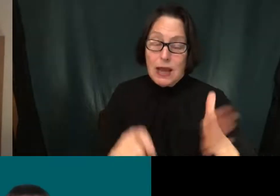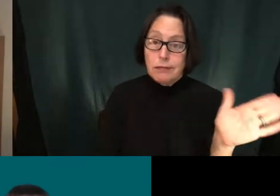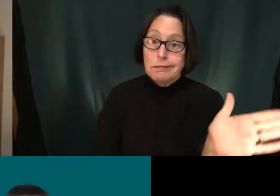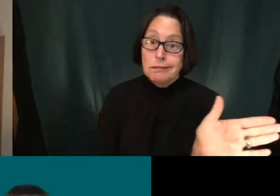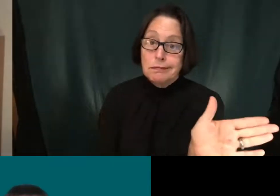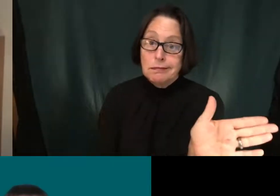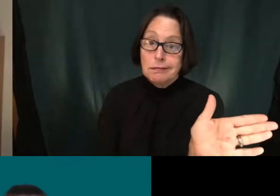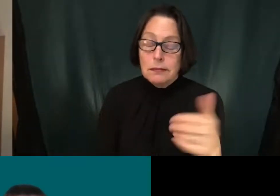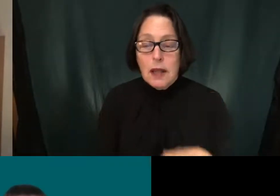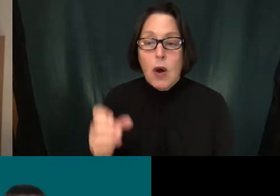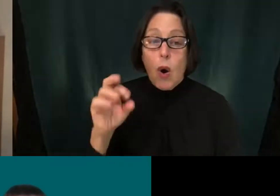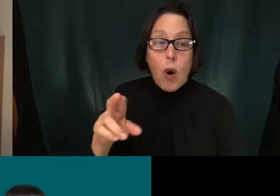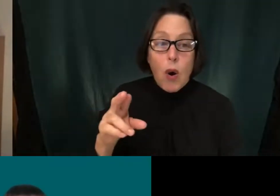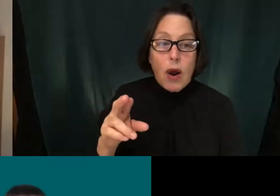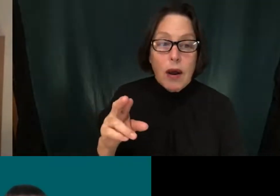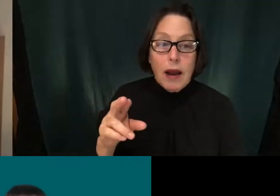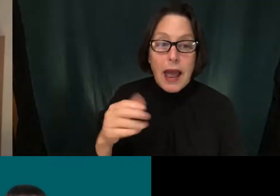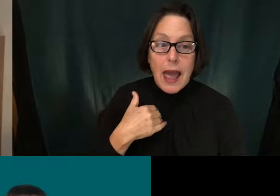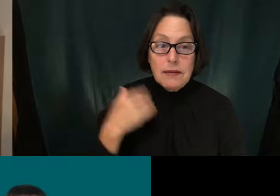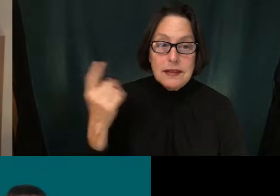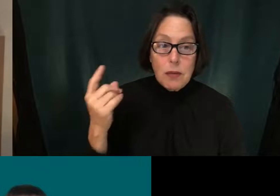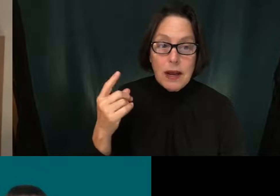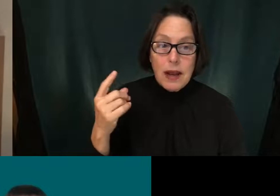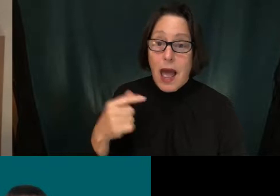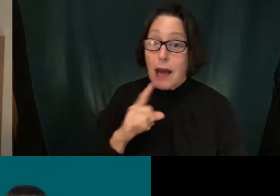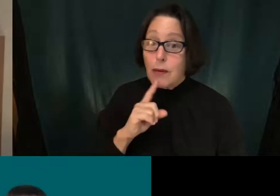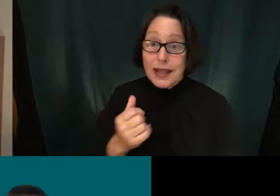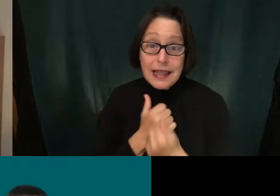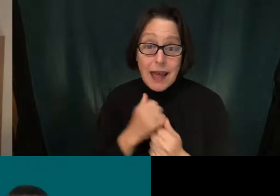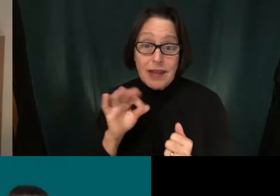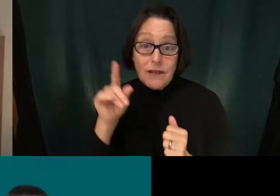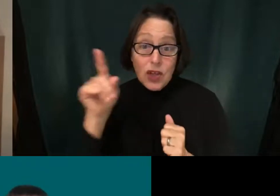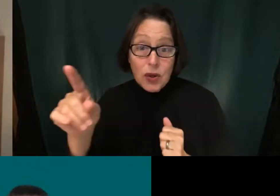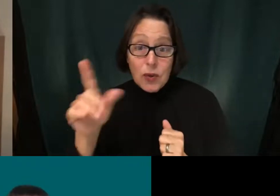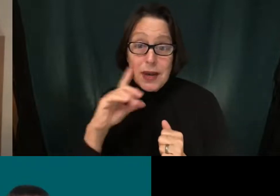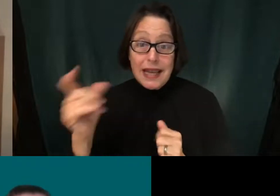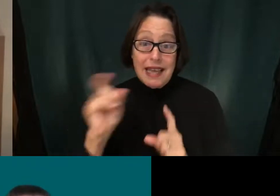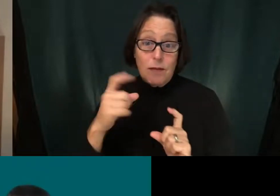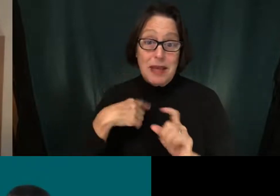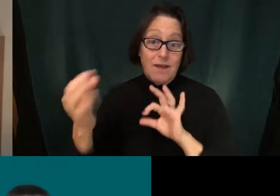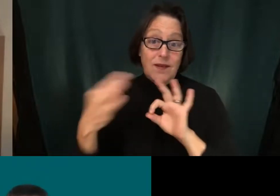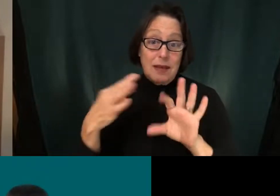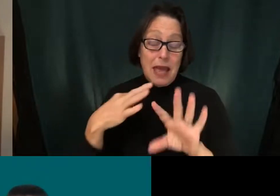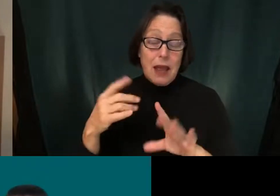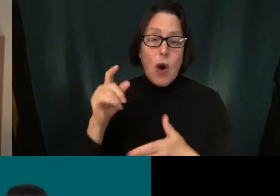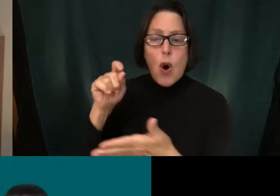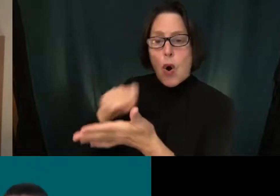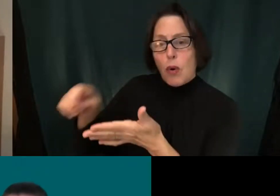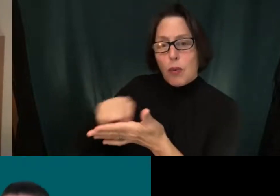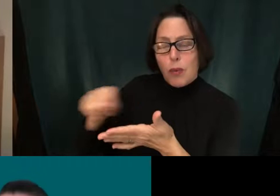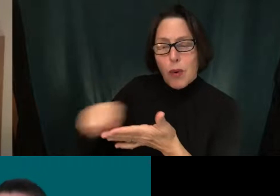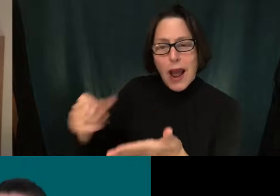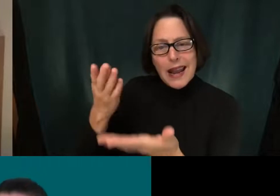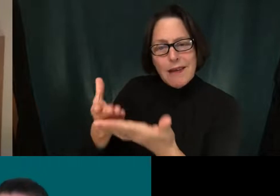inviting someone to say, hey, I'd really love you or someone else to give me feedback or write some evidence on how the questions